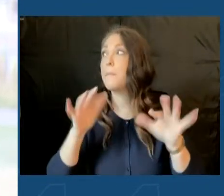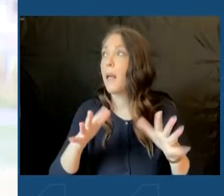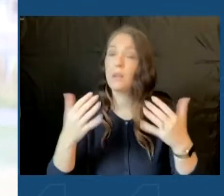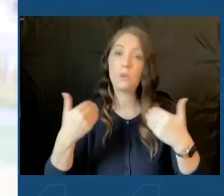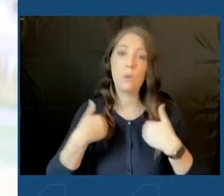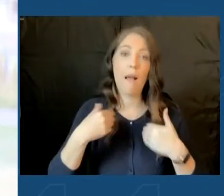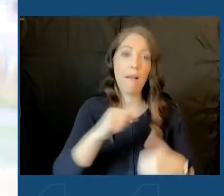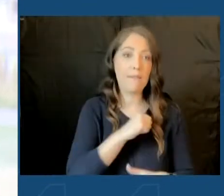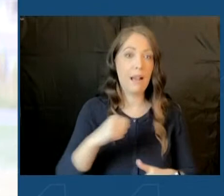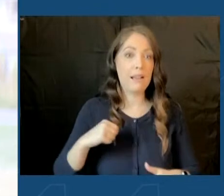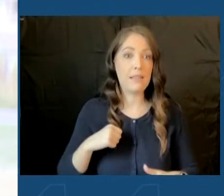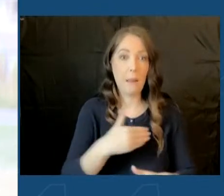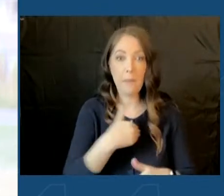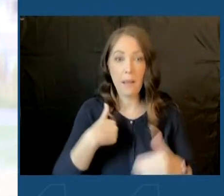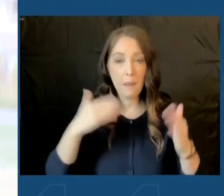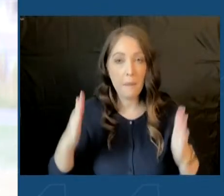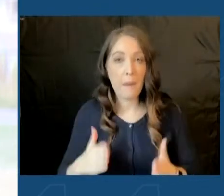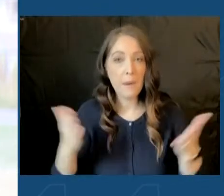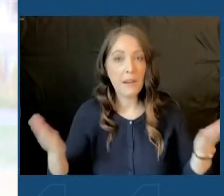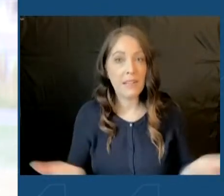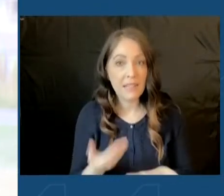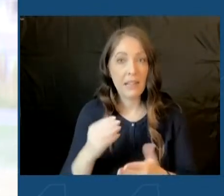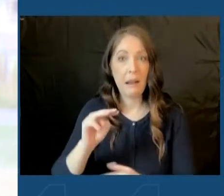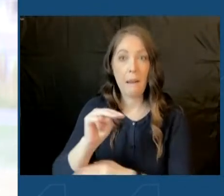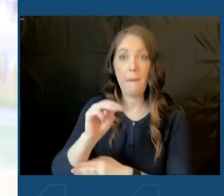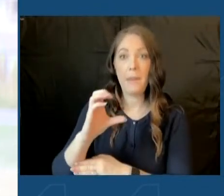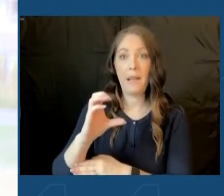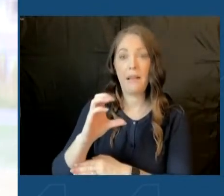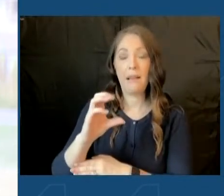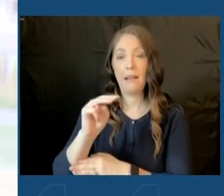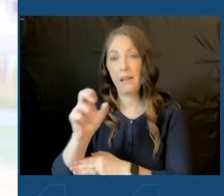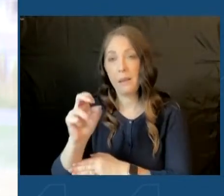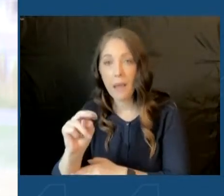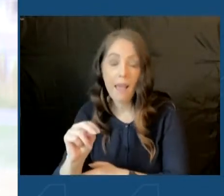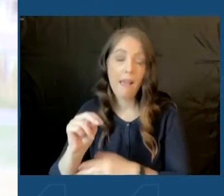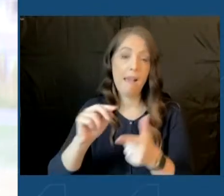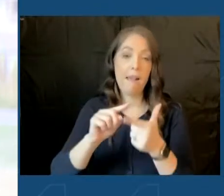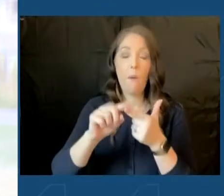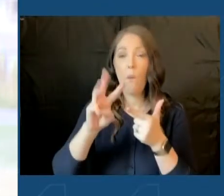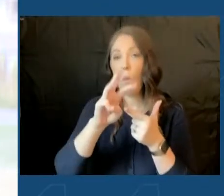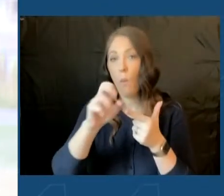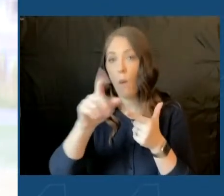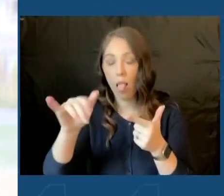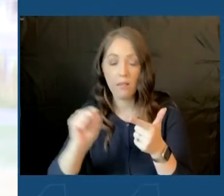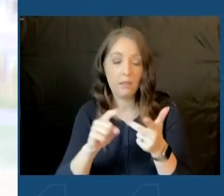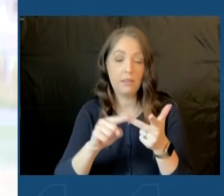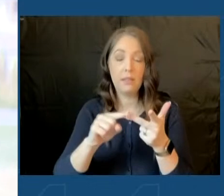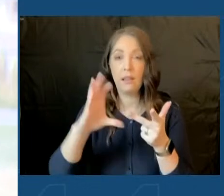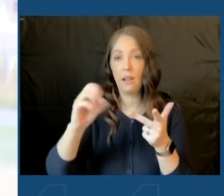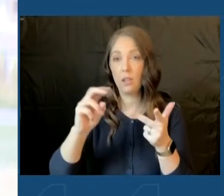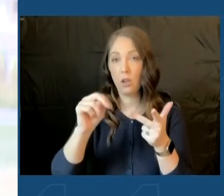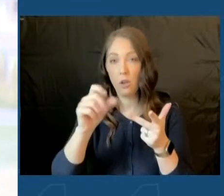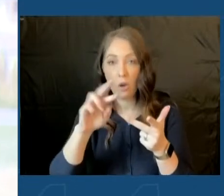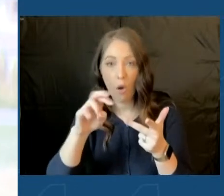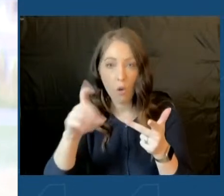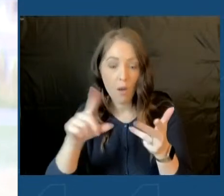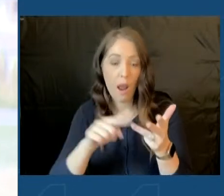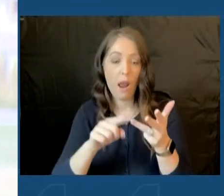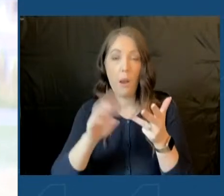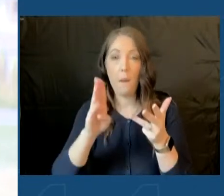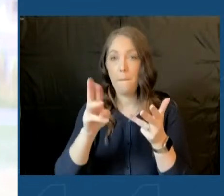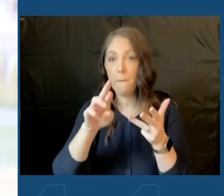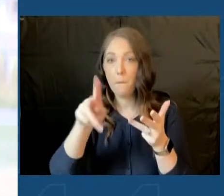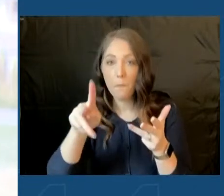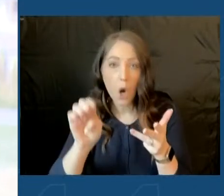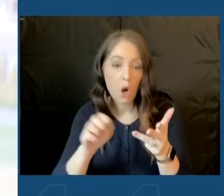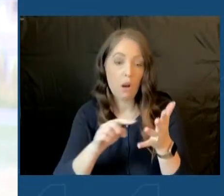us. We have Karen McMahon joining us, and Monica Wallace, and Bill Conrad, and Jonathan Rivera, and Pat Burke. I want to thank all of you